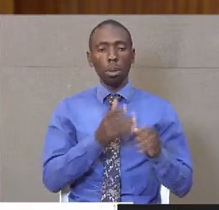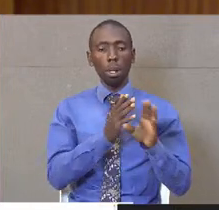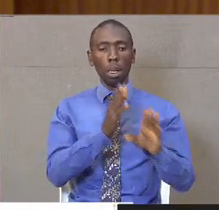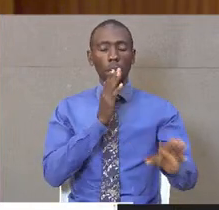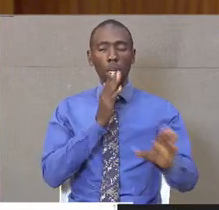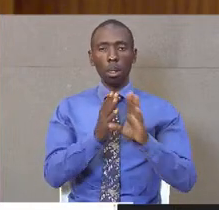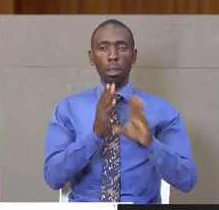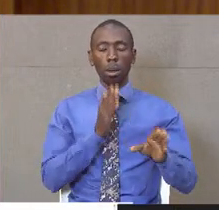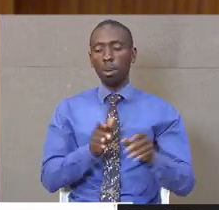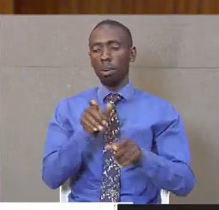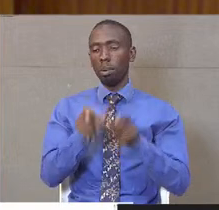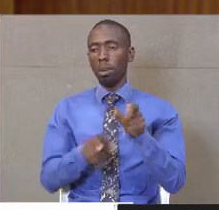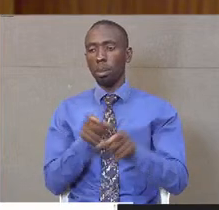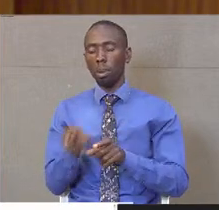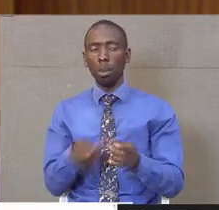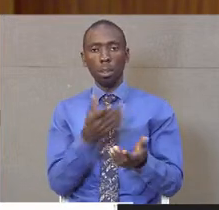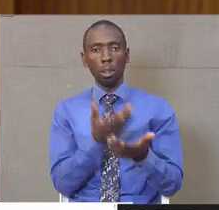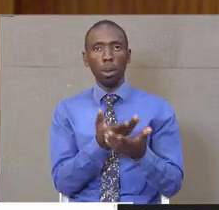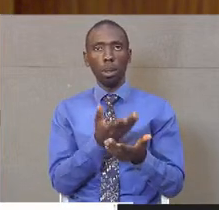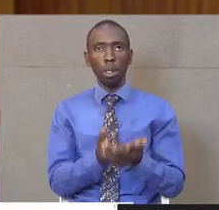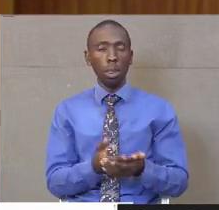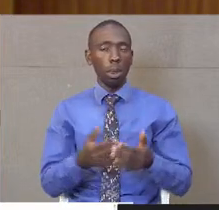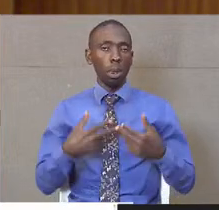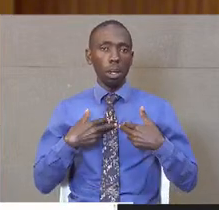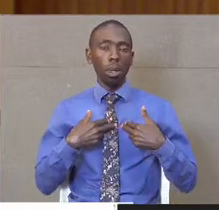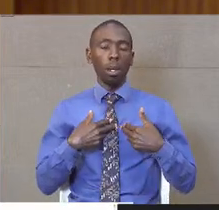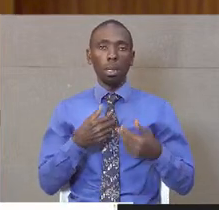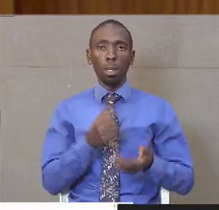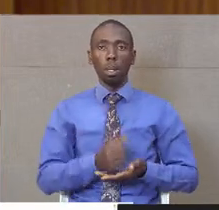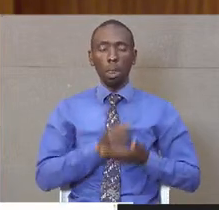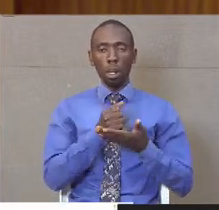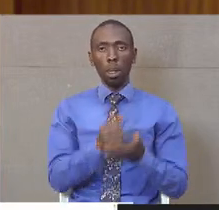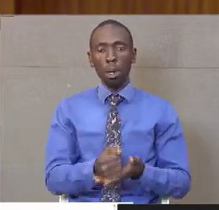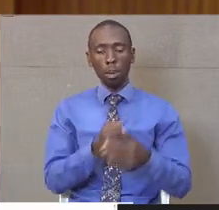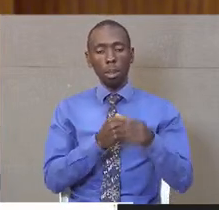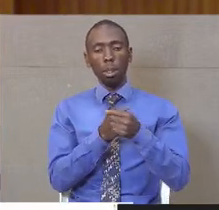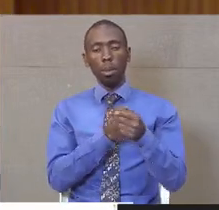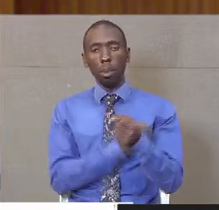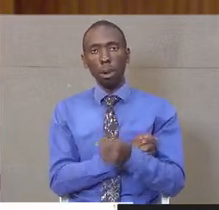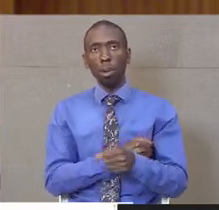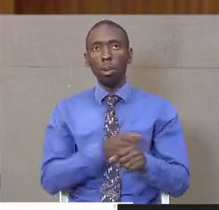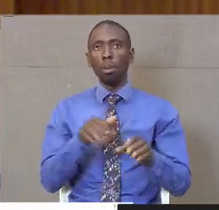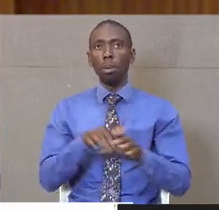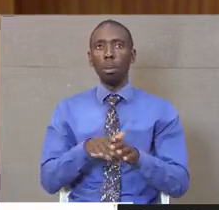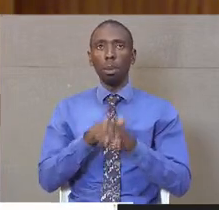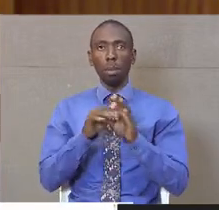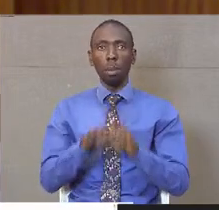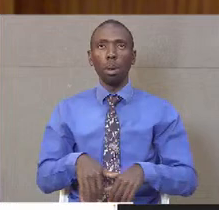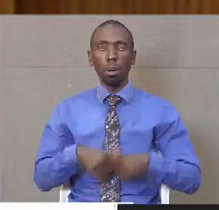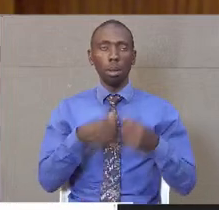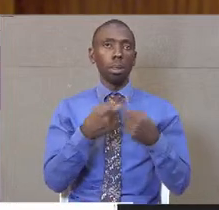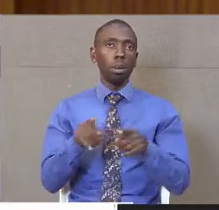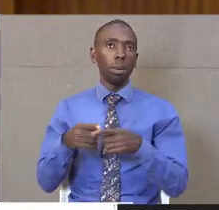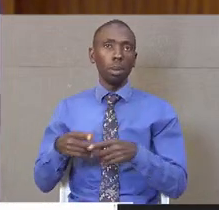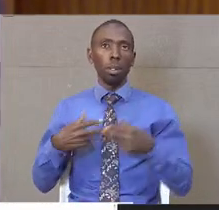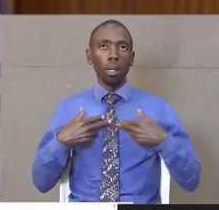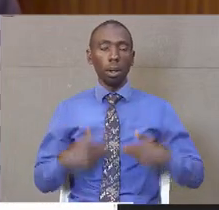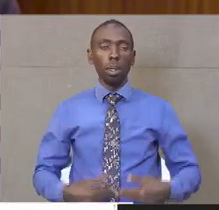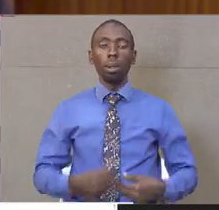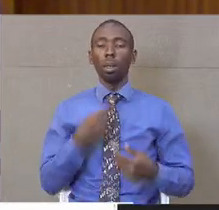coming seeking help from the MP with various health needs. So I